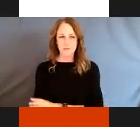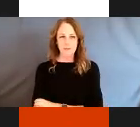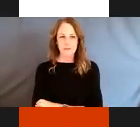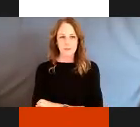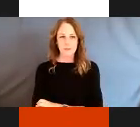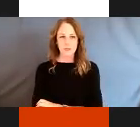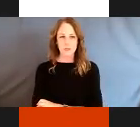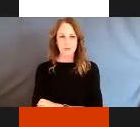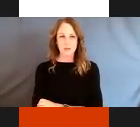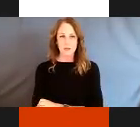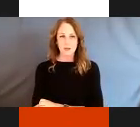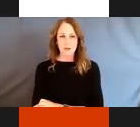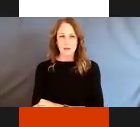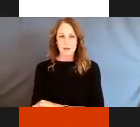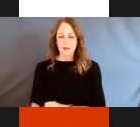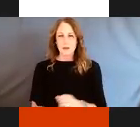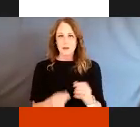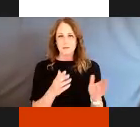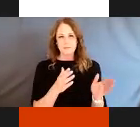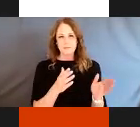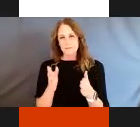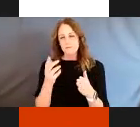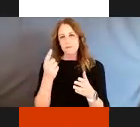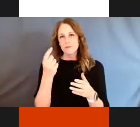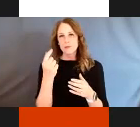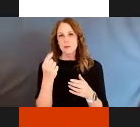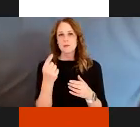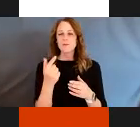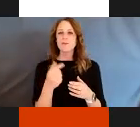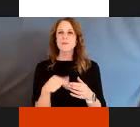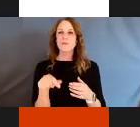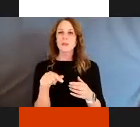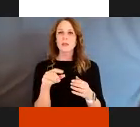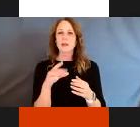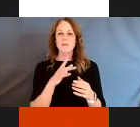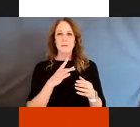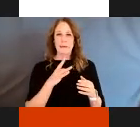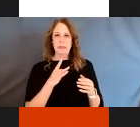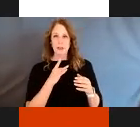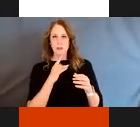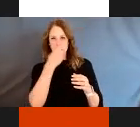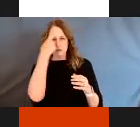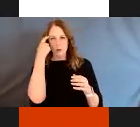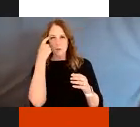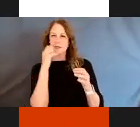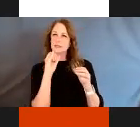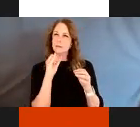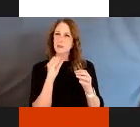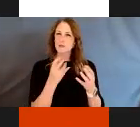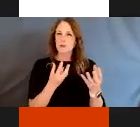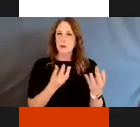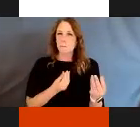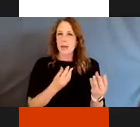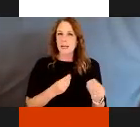So switching gears here a little bit, vicarious trauma is similar to compassion fatigue. Some of you may have already heard of